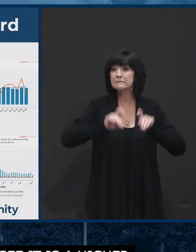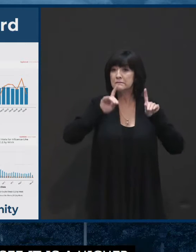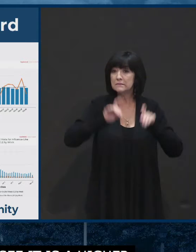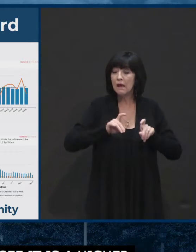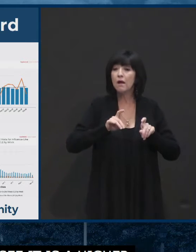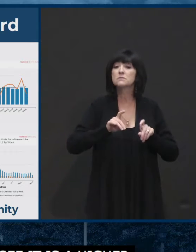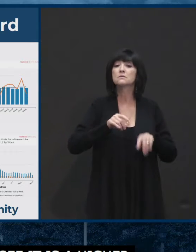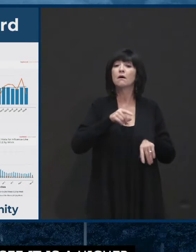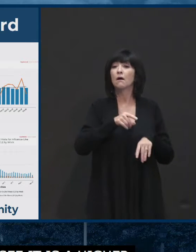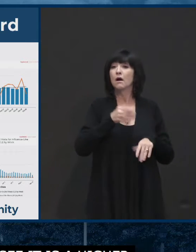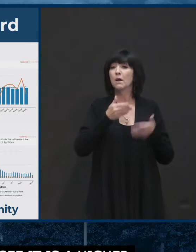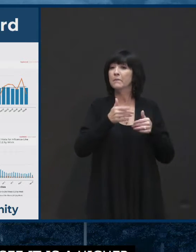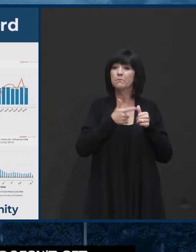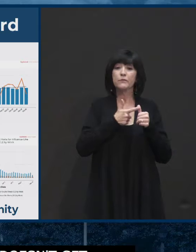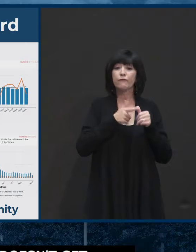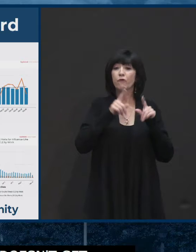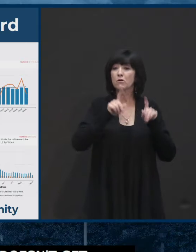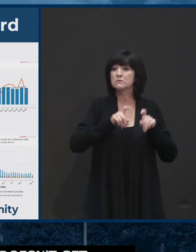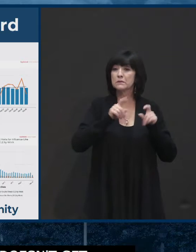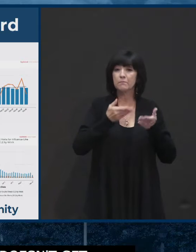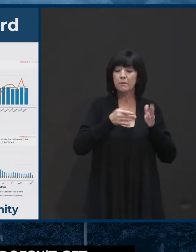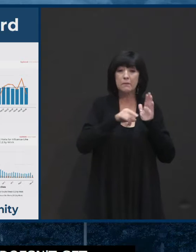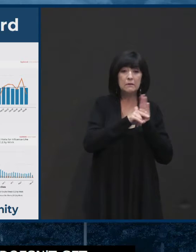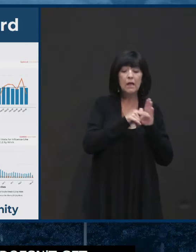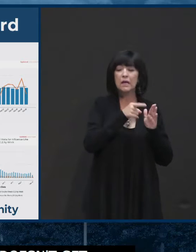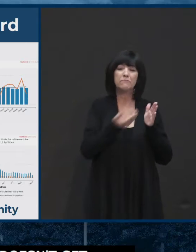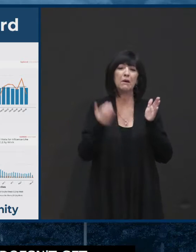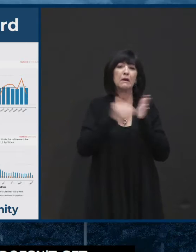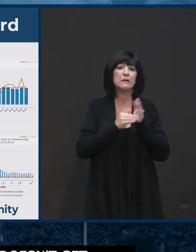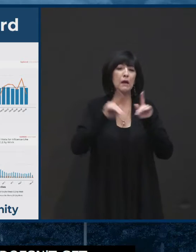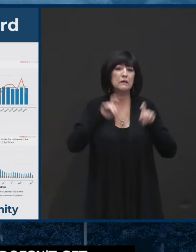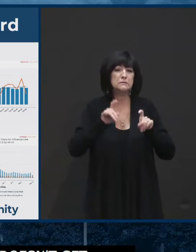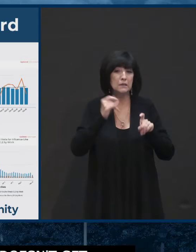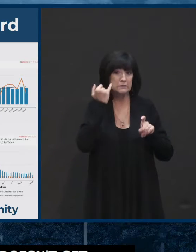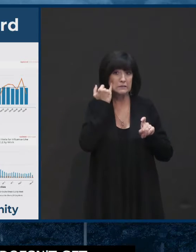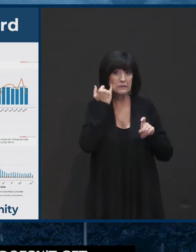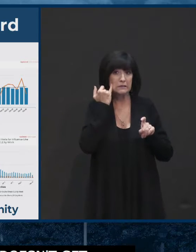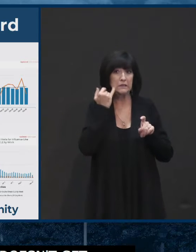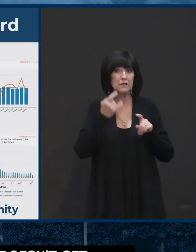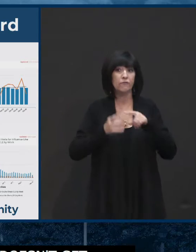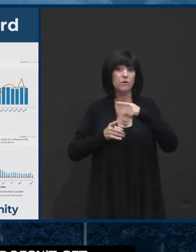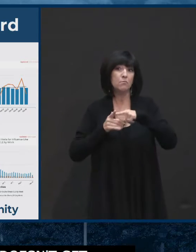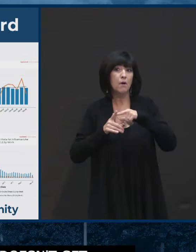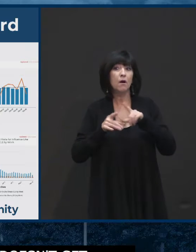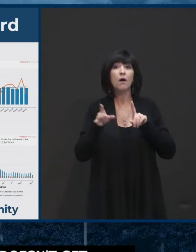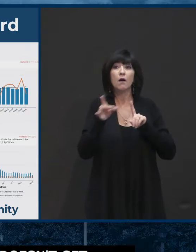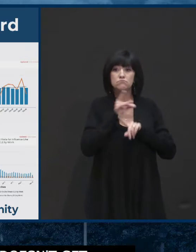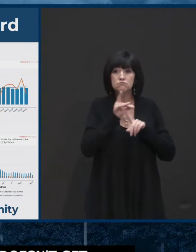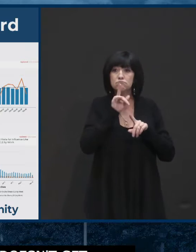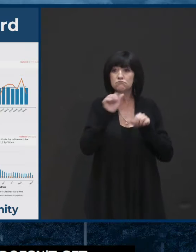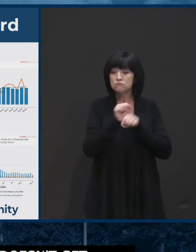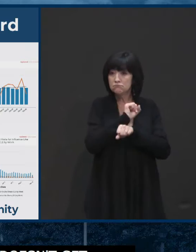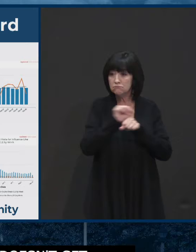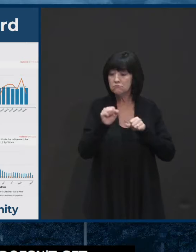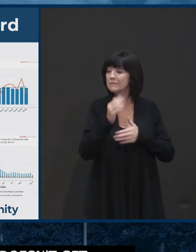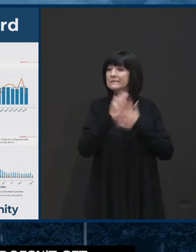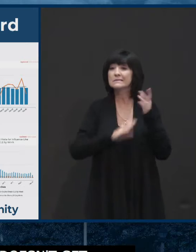the tests that are positive, the percent positive, gets to be about half of what it is on